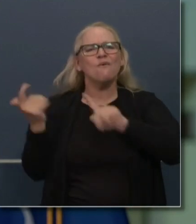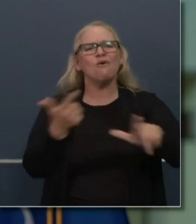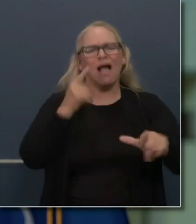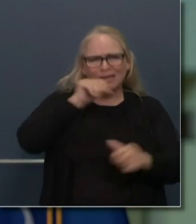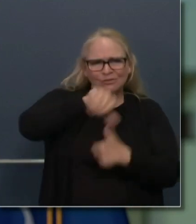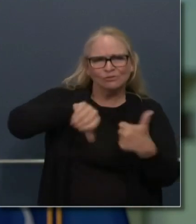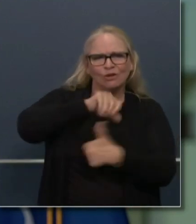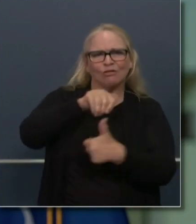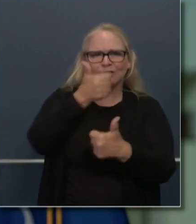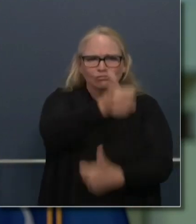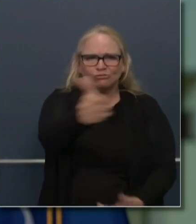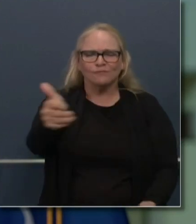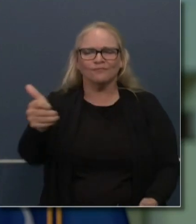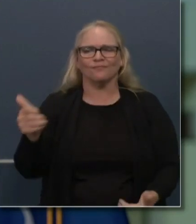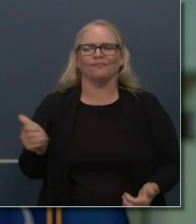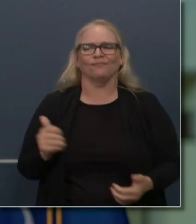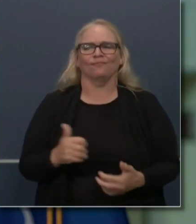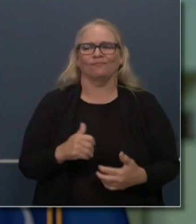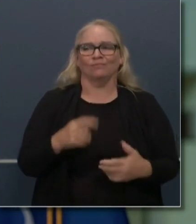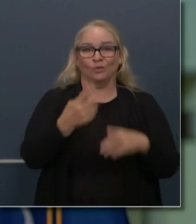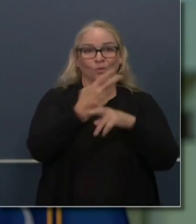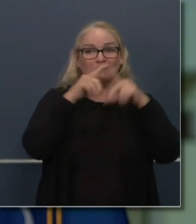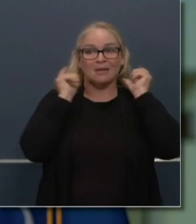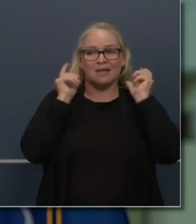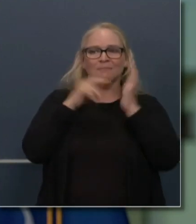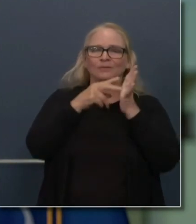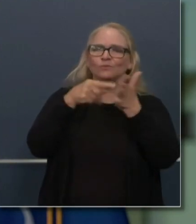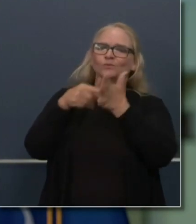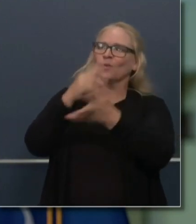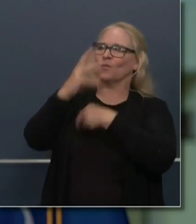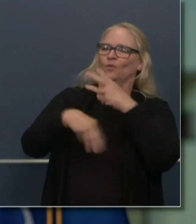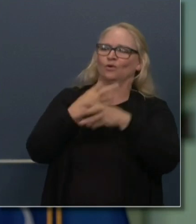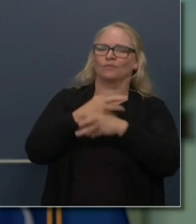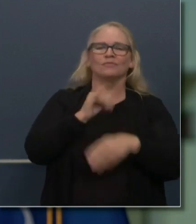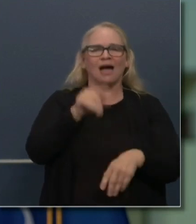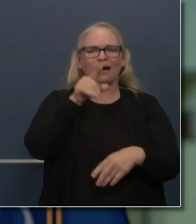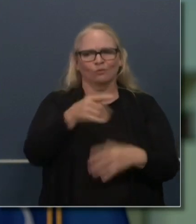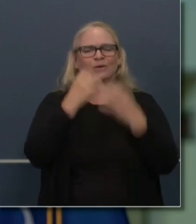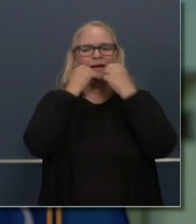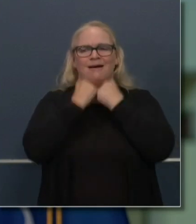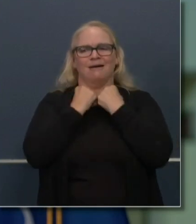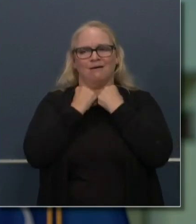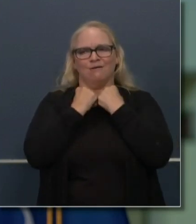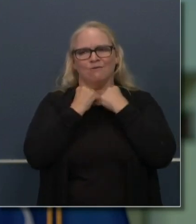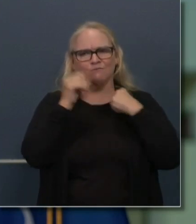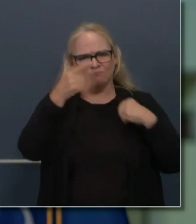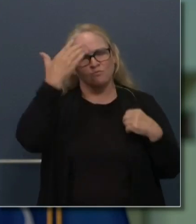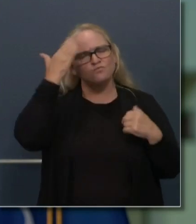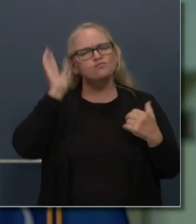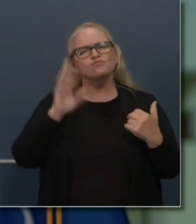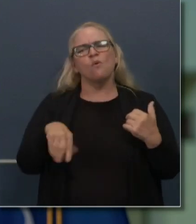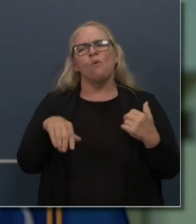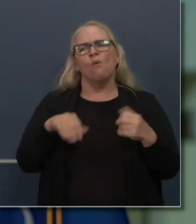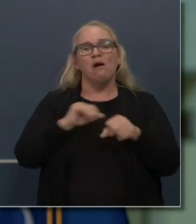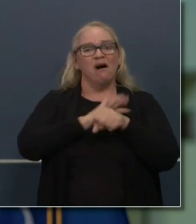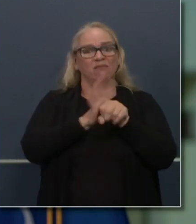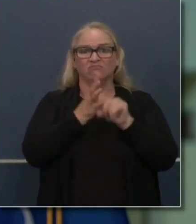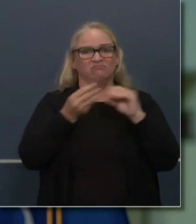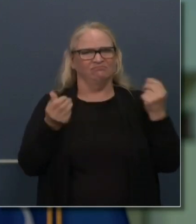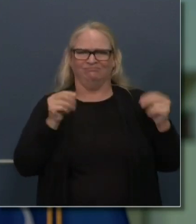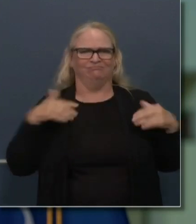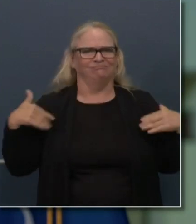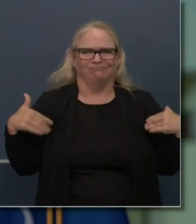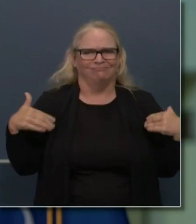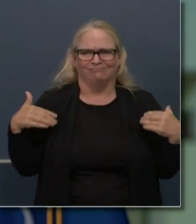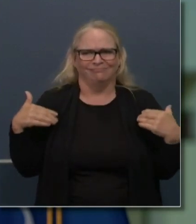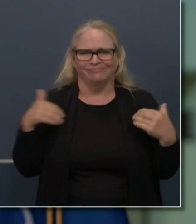that's important at this moment that we are in the midst of this pandemic. It is not going away anytime soon, as much as we all would like it to